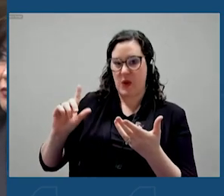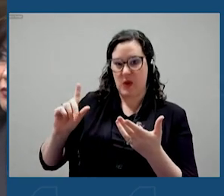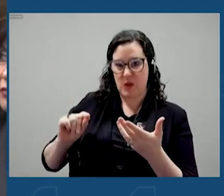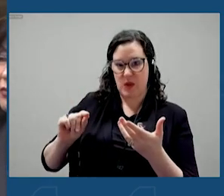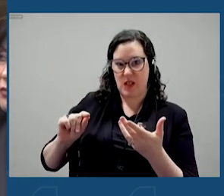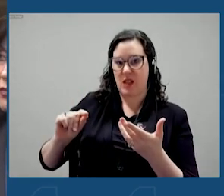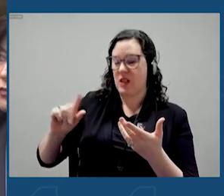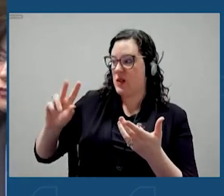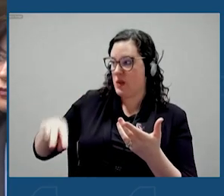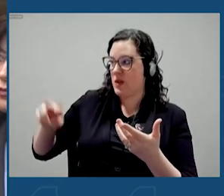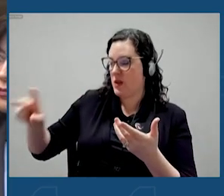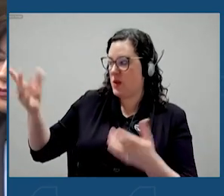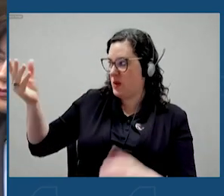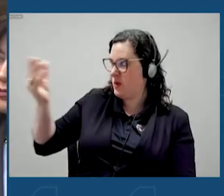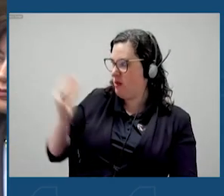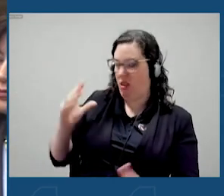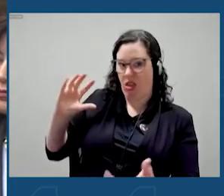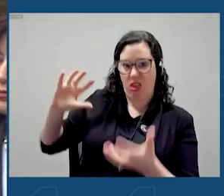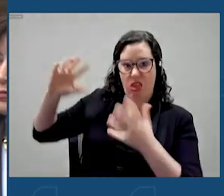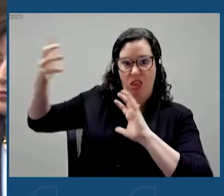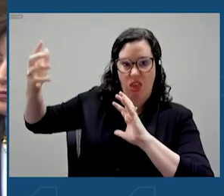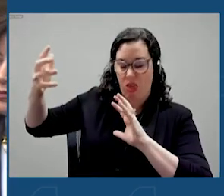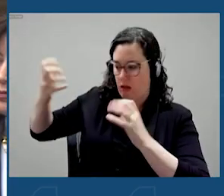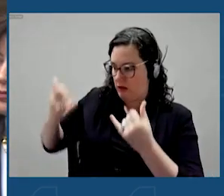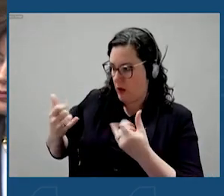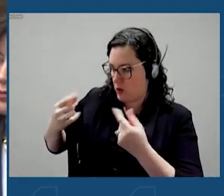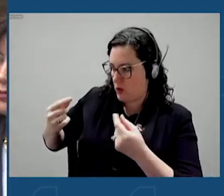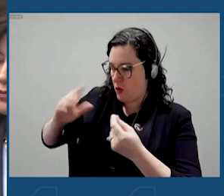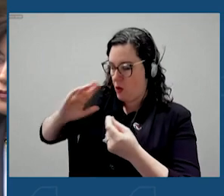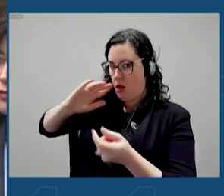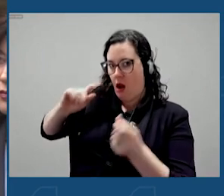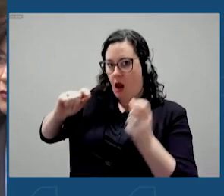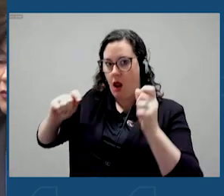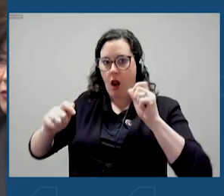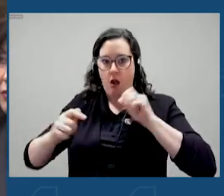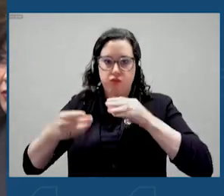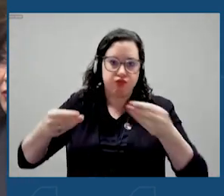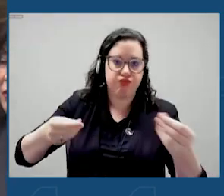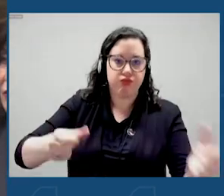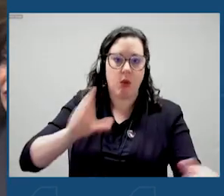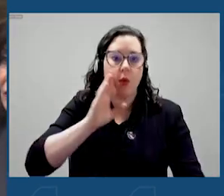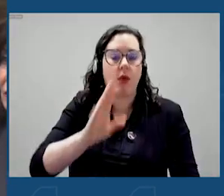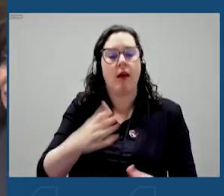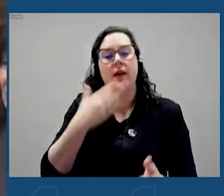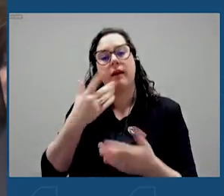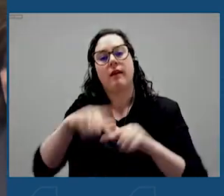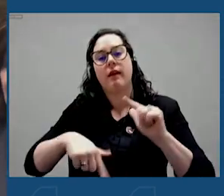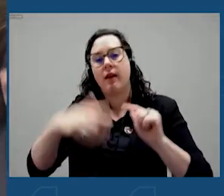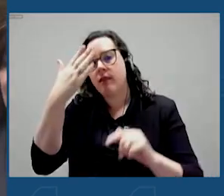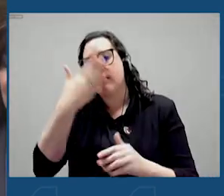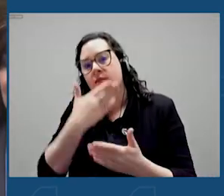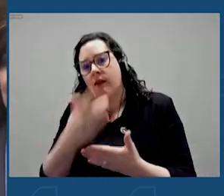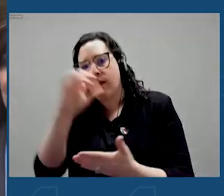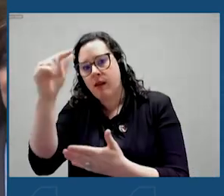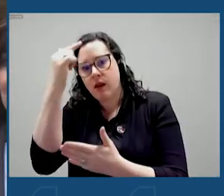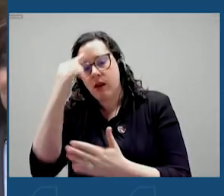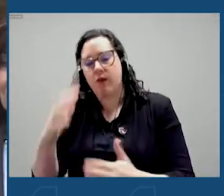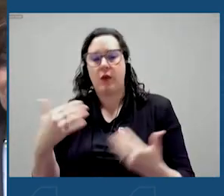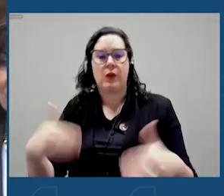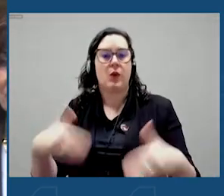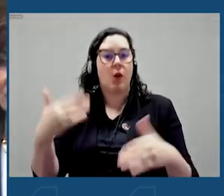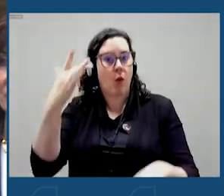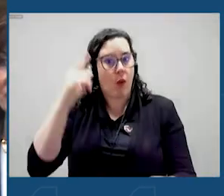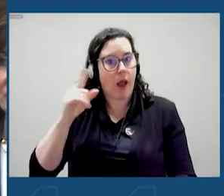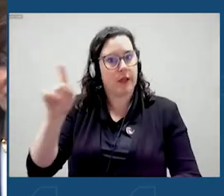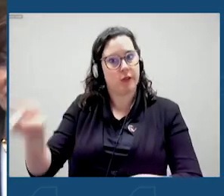2022. And so I cannot thank the governor enough. She has been in this system probably more than any governor in